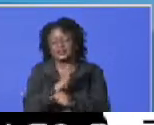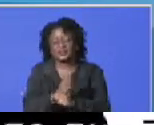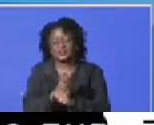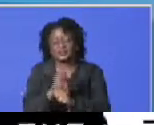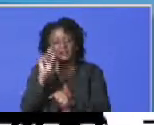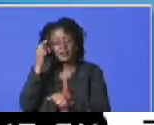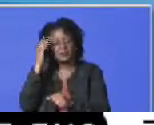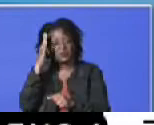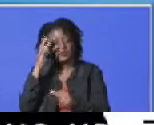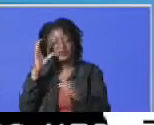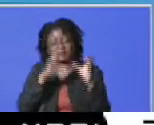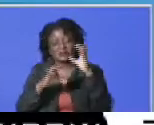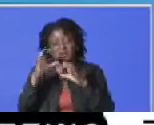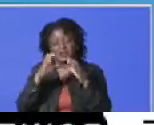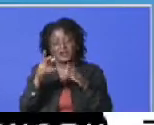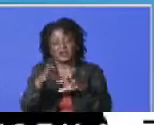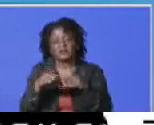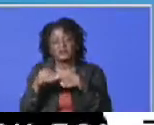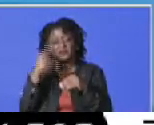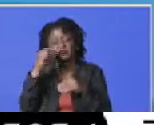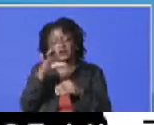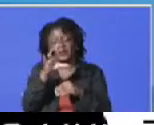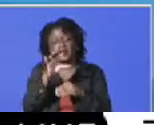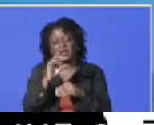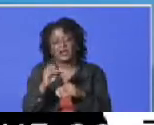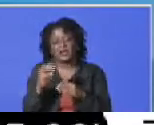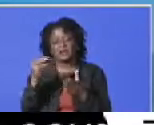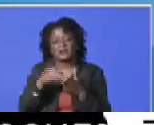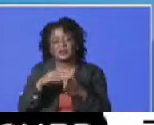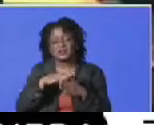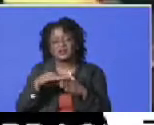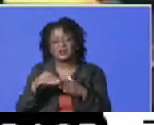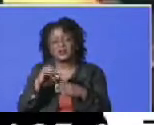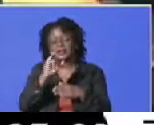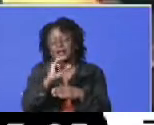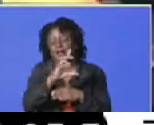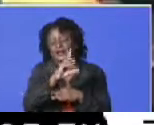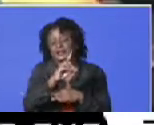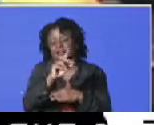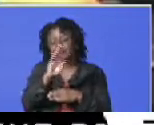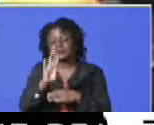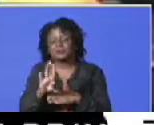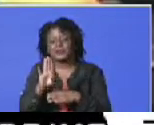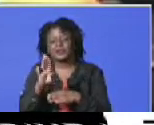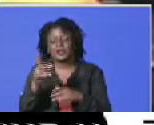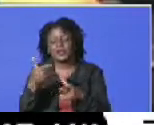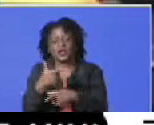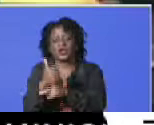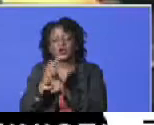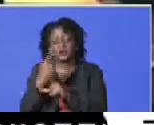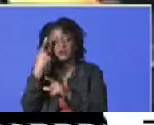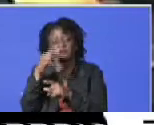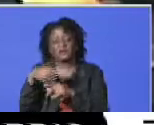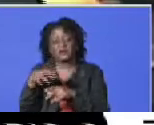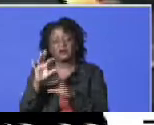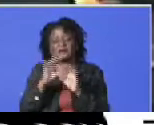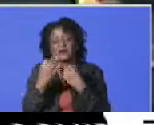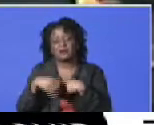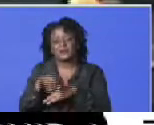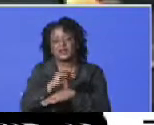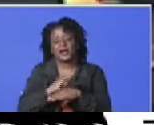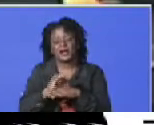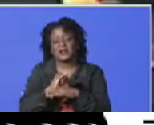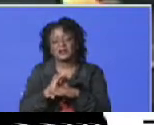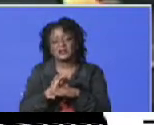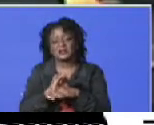an $80 million IDB loan for Family Island solarization. This is a part of the $170 million contingent credit line